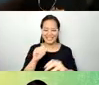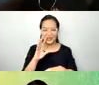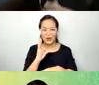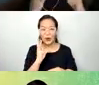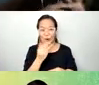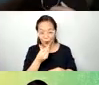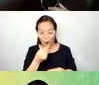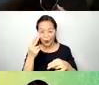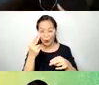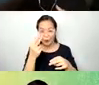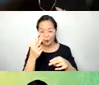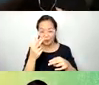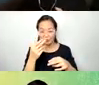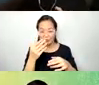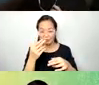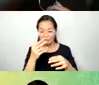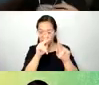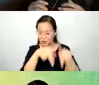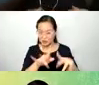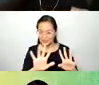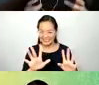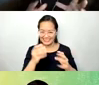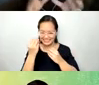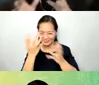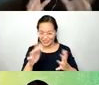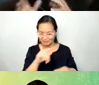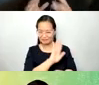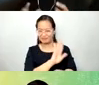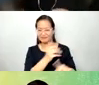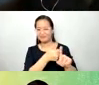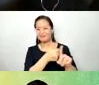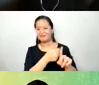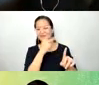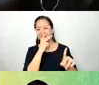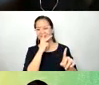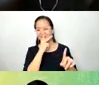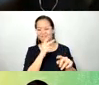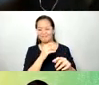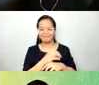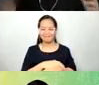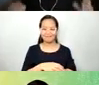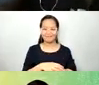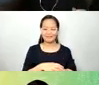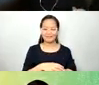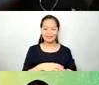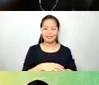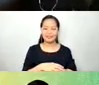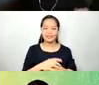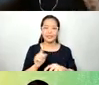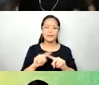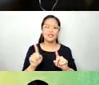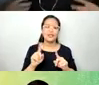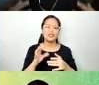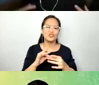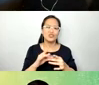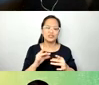is. Of course, yung privacy rin niya. But this how it vaguely goes. we are very, very good